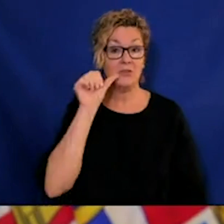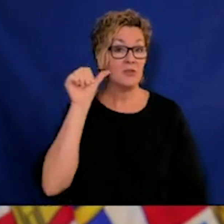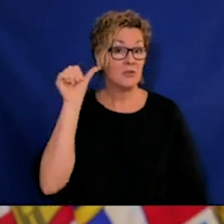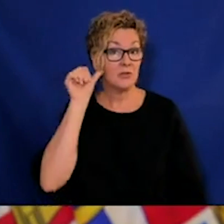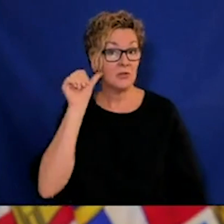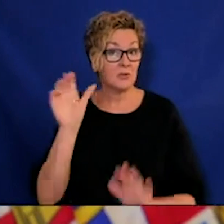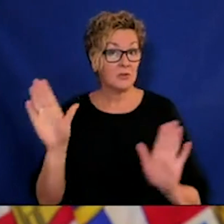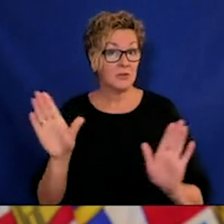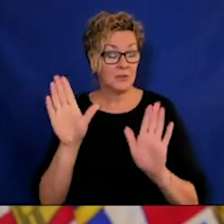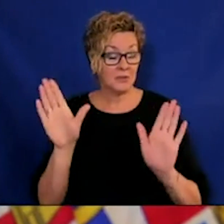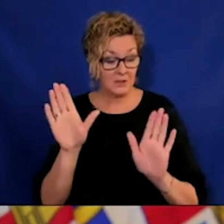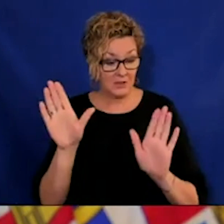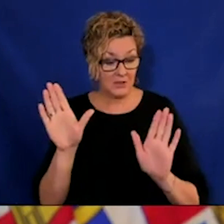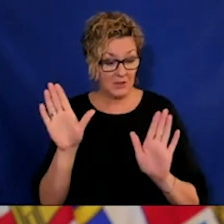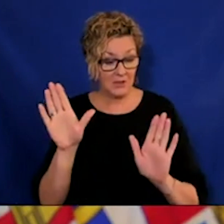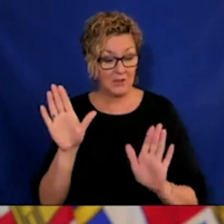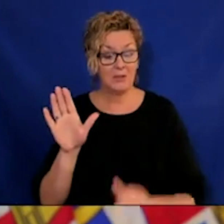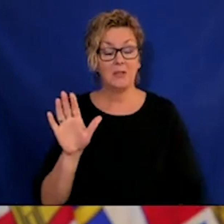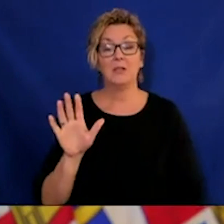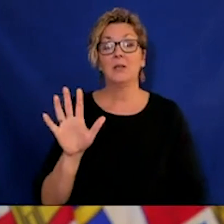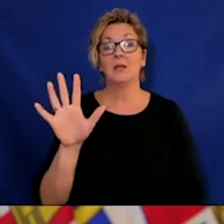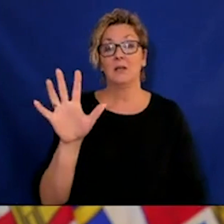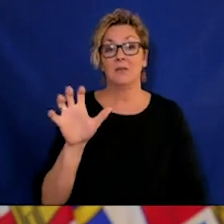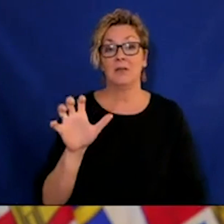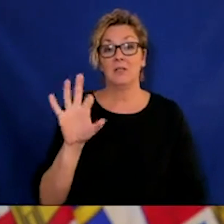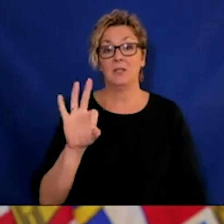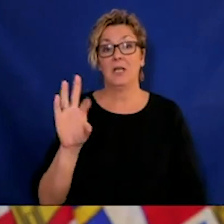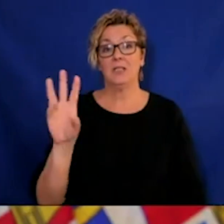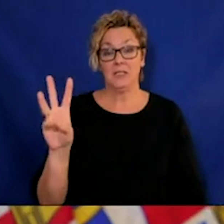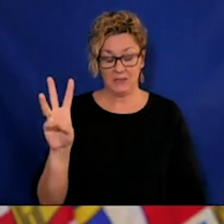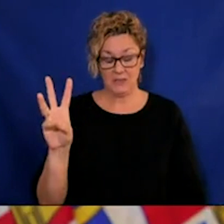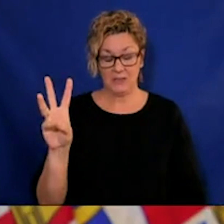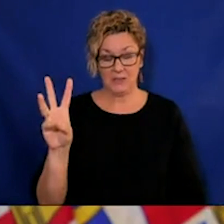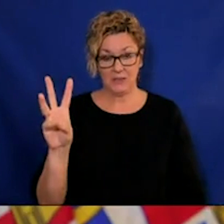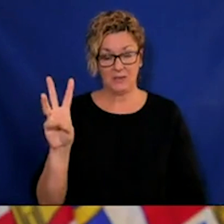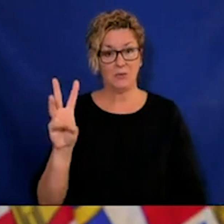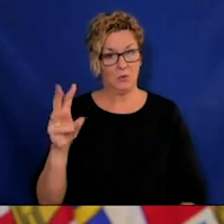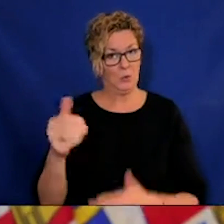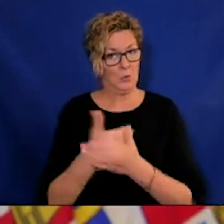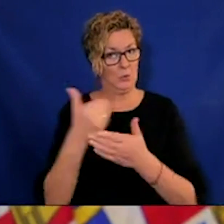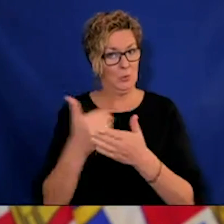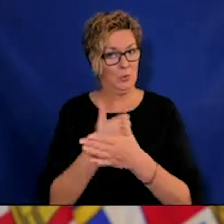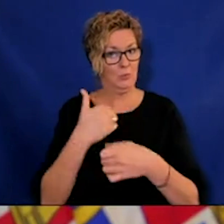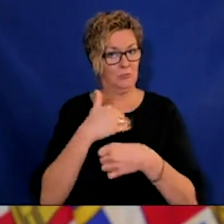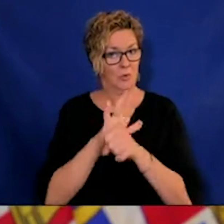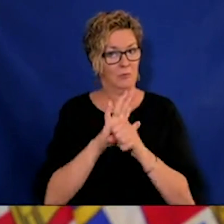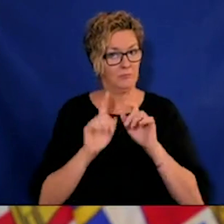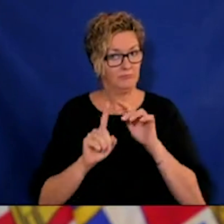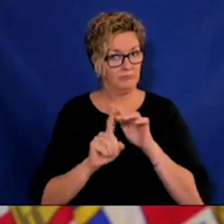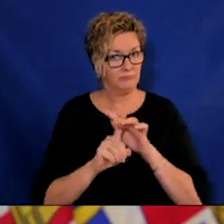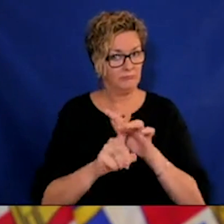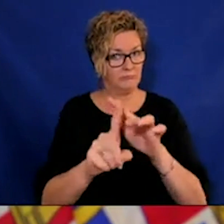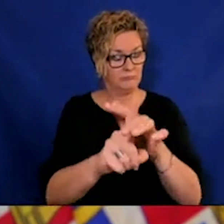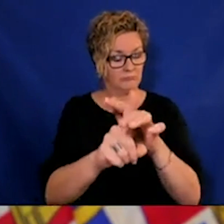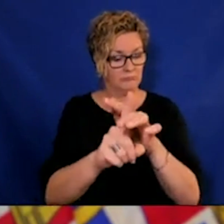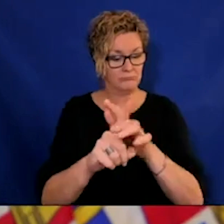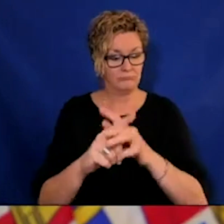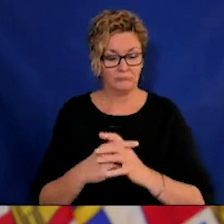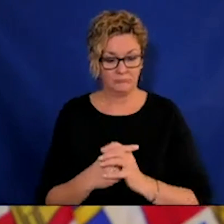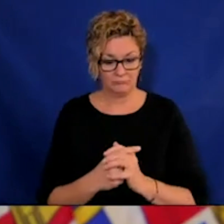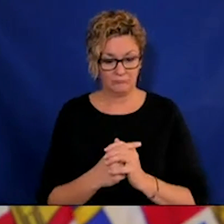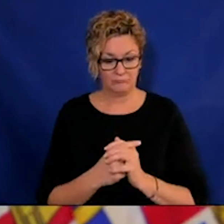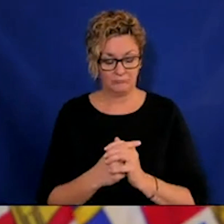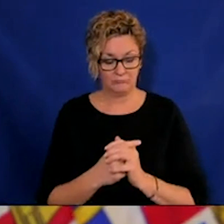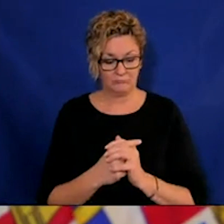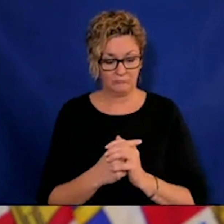731 cases. And from Sunday to today, 596 new cases in BC.